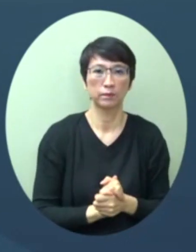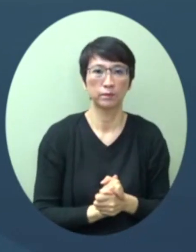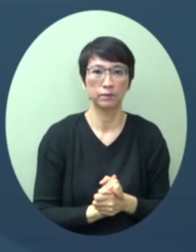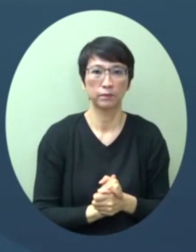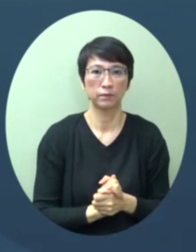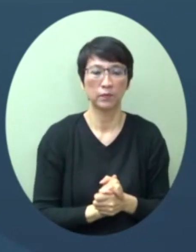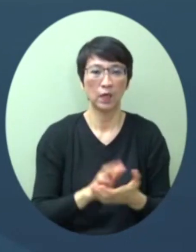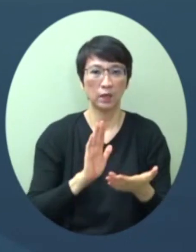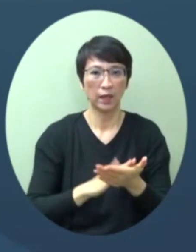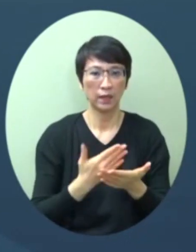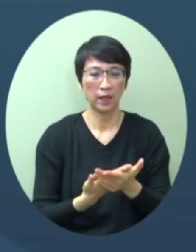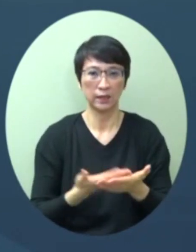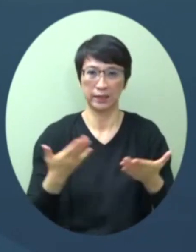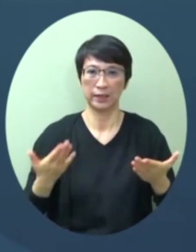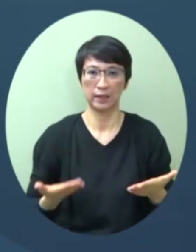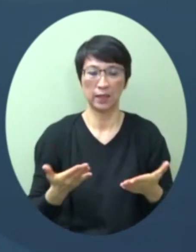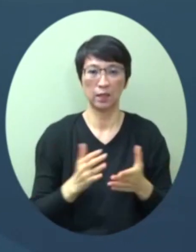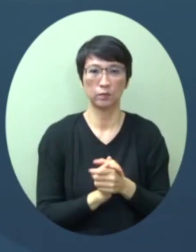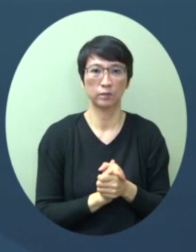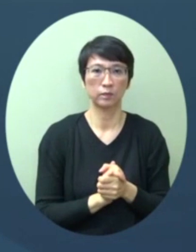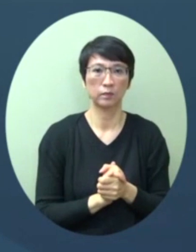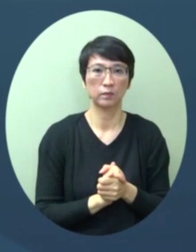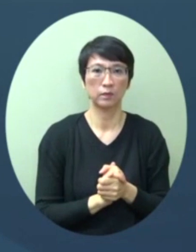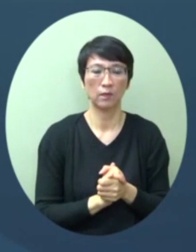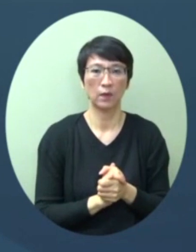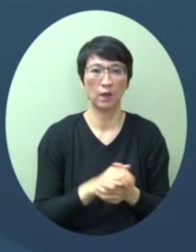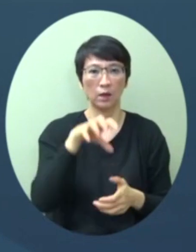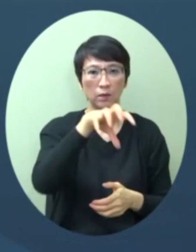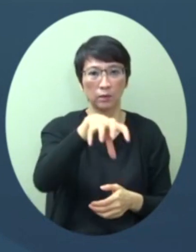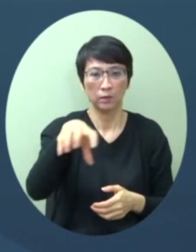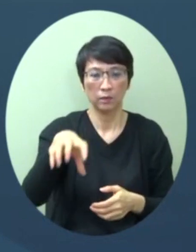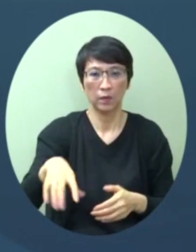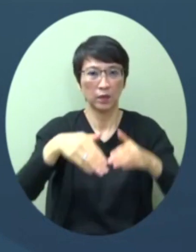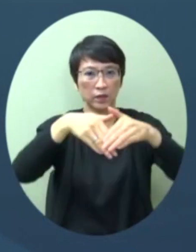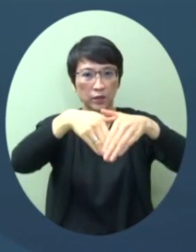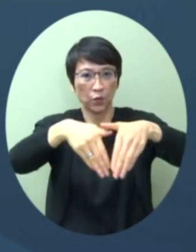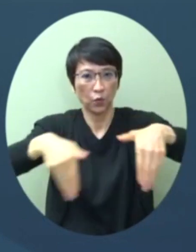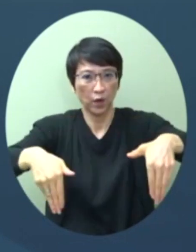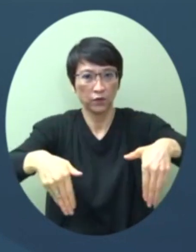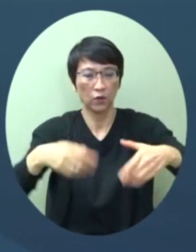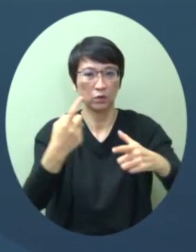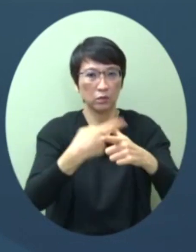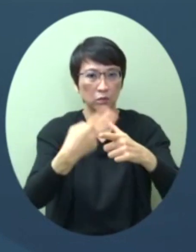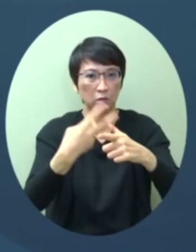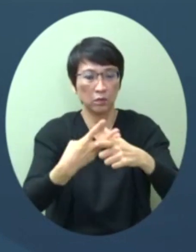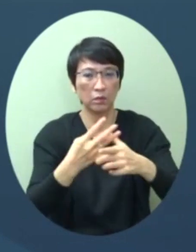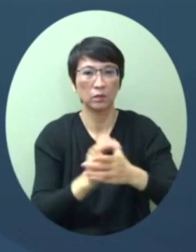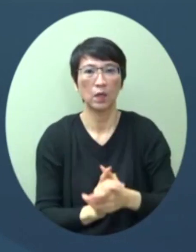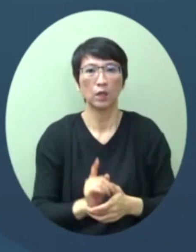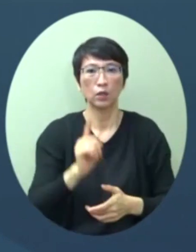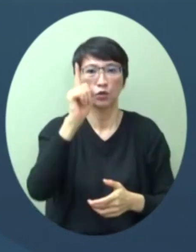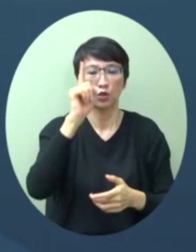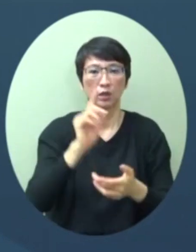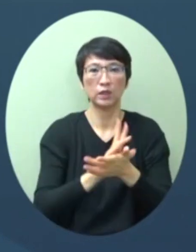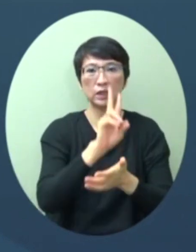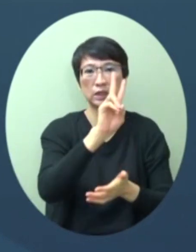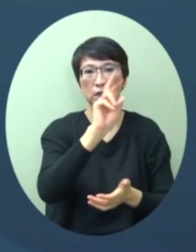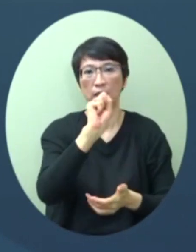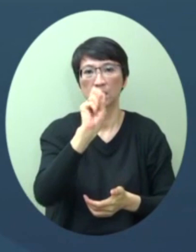since the latest wave from the end of December last year the government has already